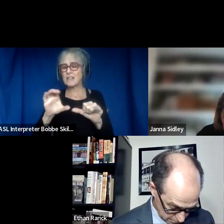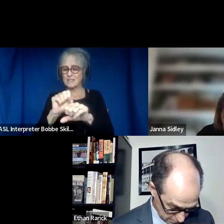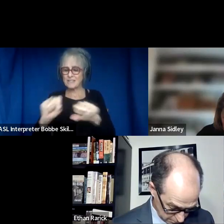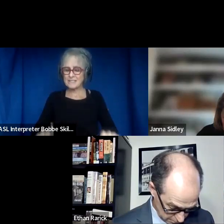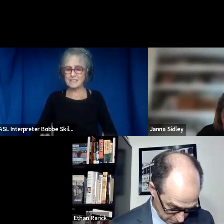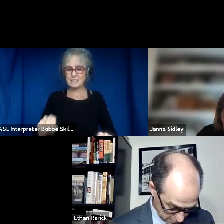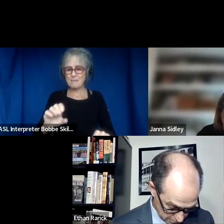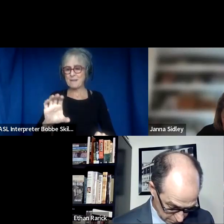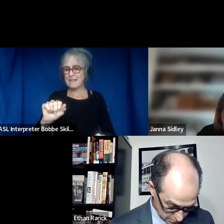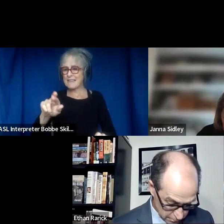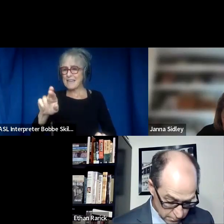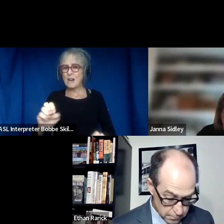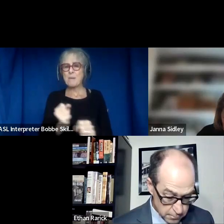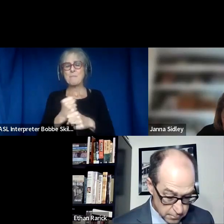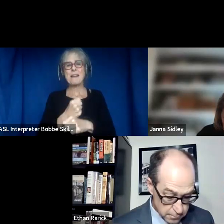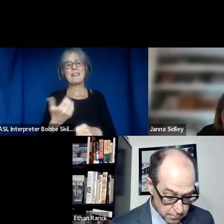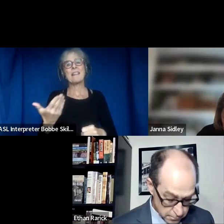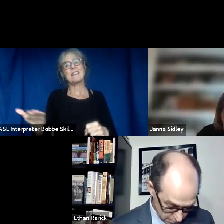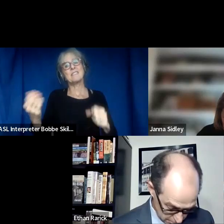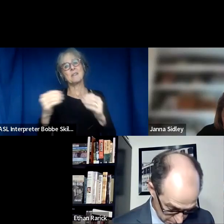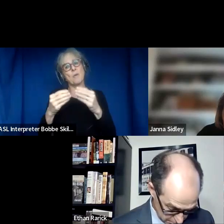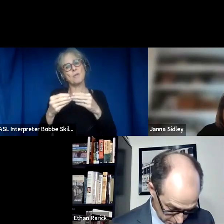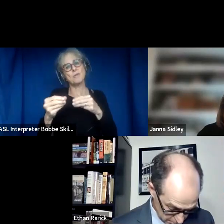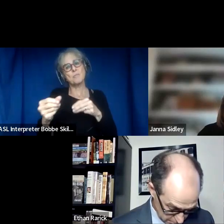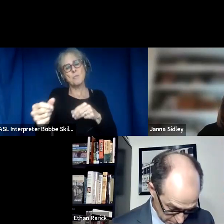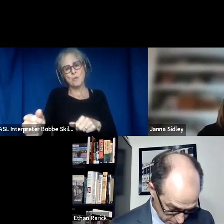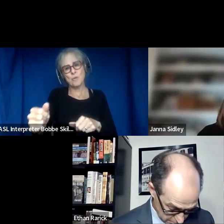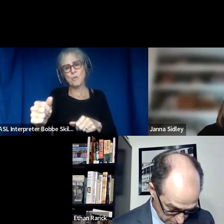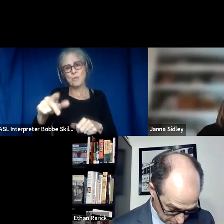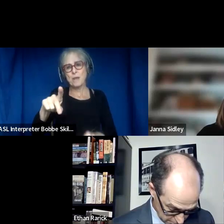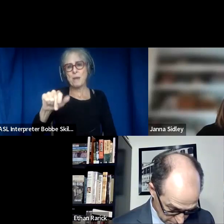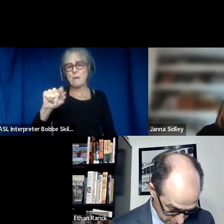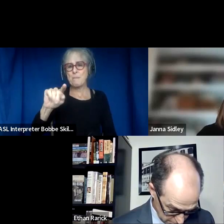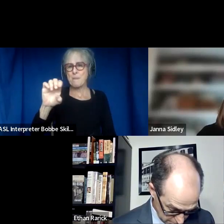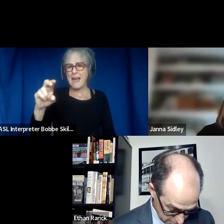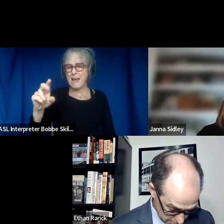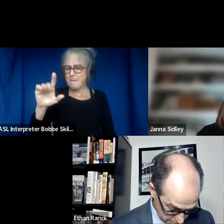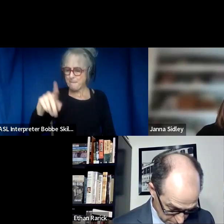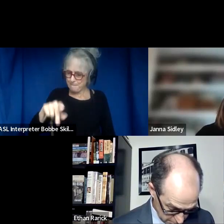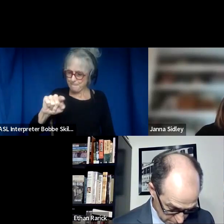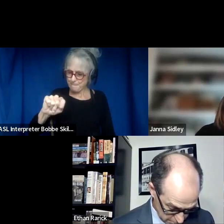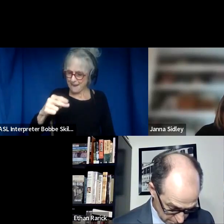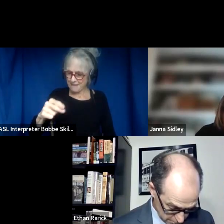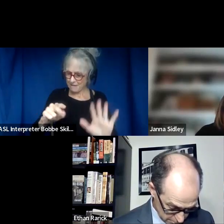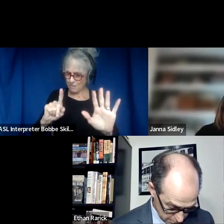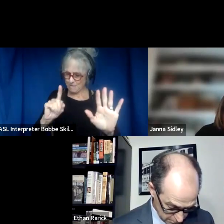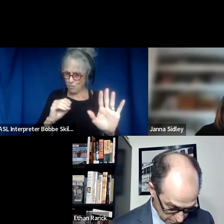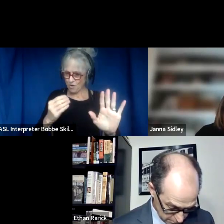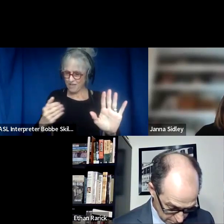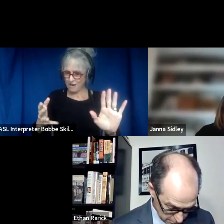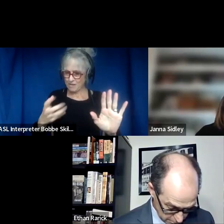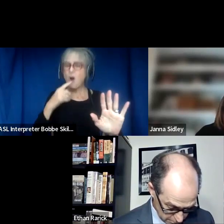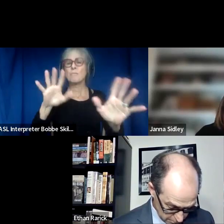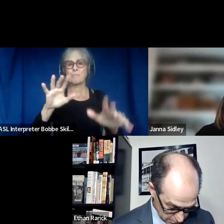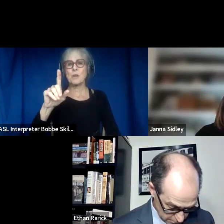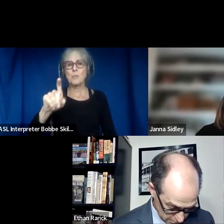things a much smoother, easier path. And let me see, there was one comment I wanted to make, and that we need some